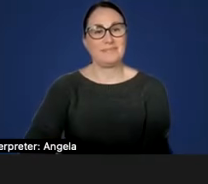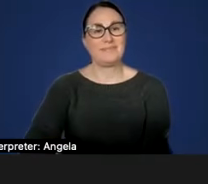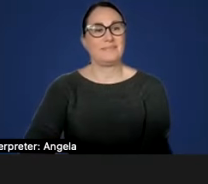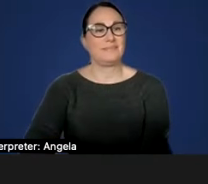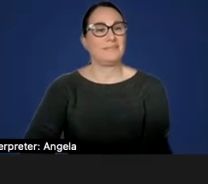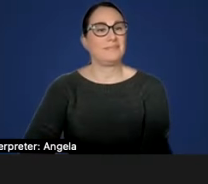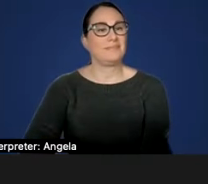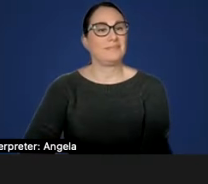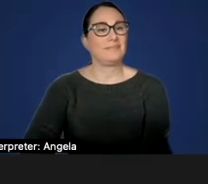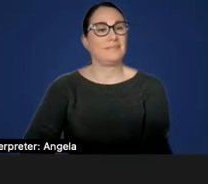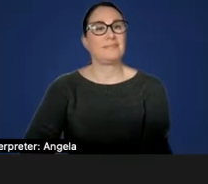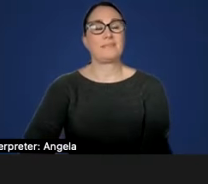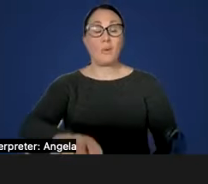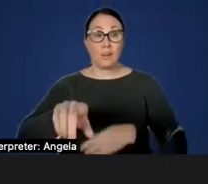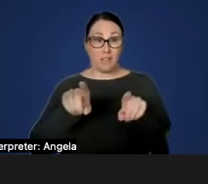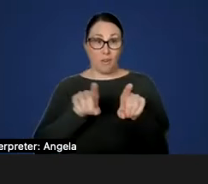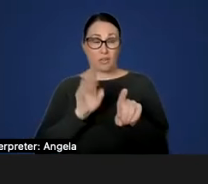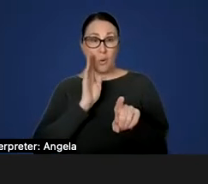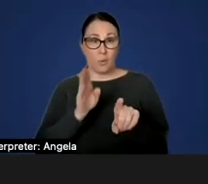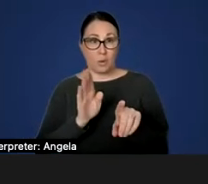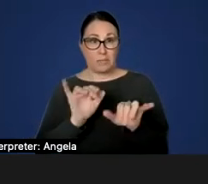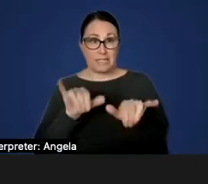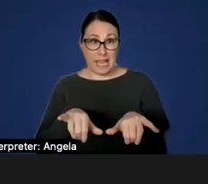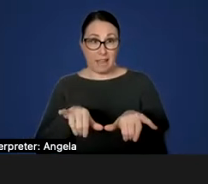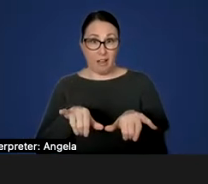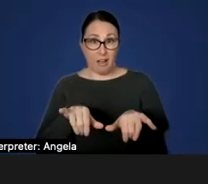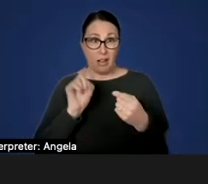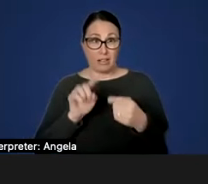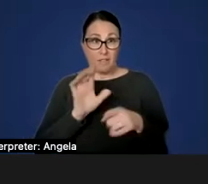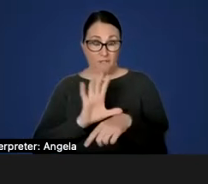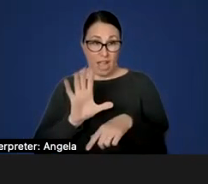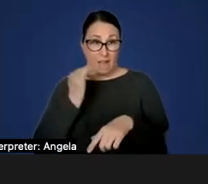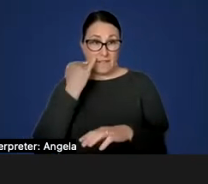Thank you, Shayla. And also we will be staying on until